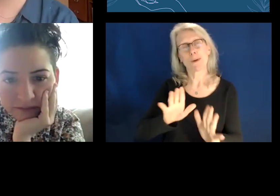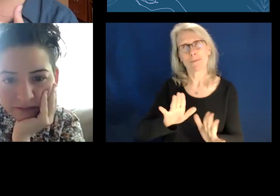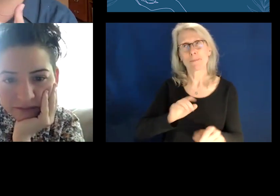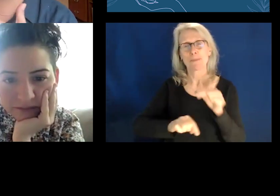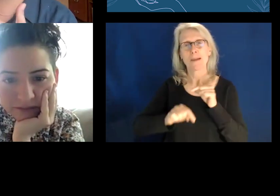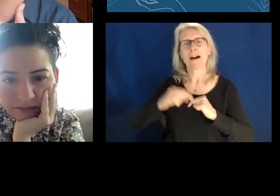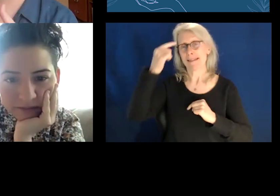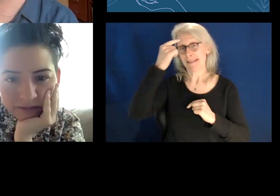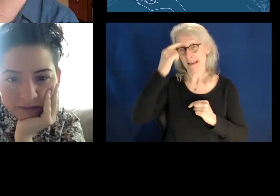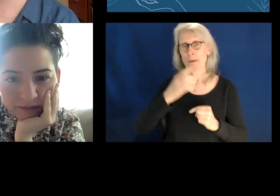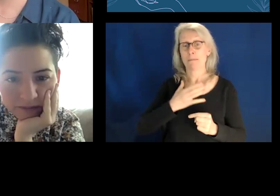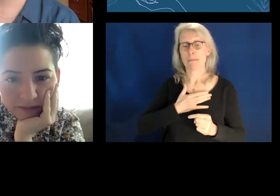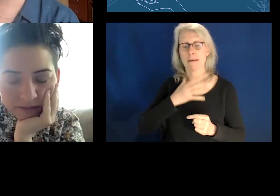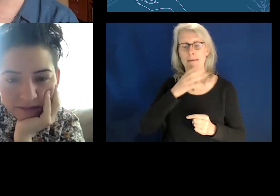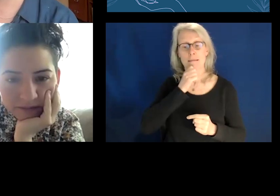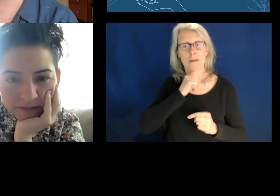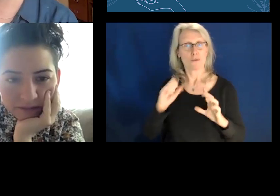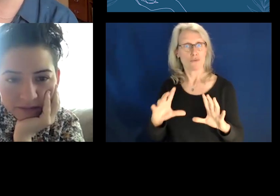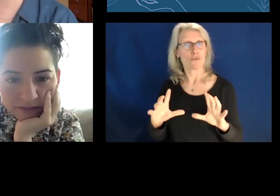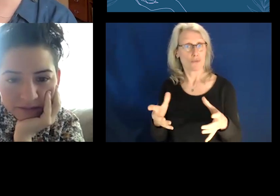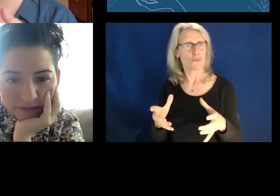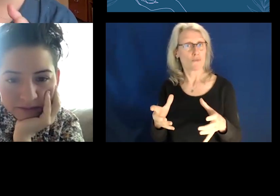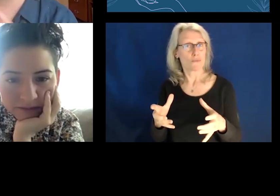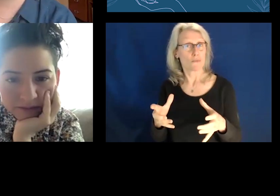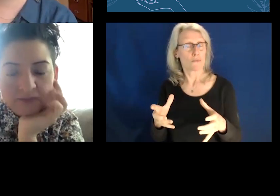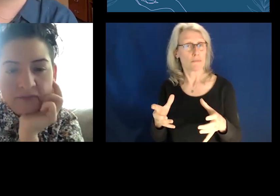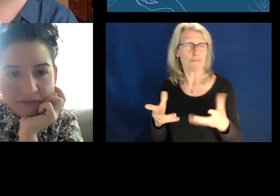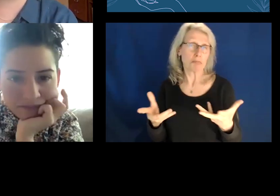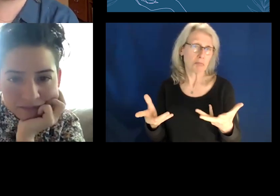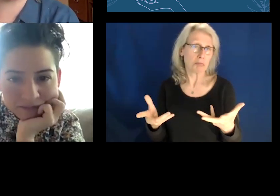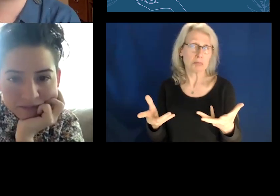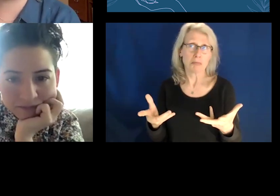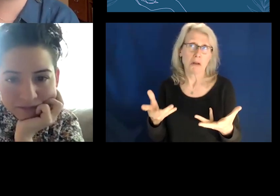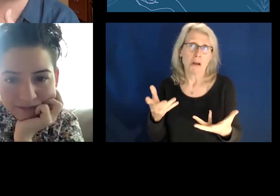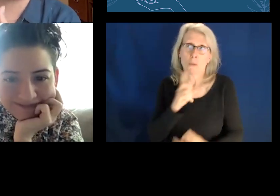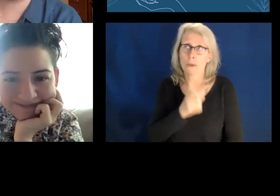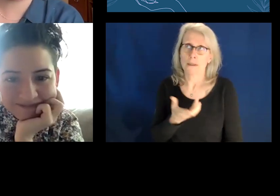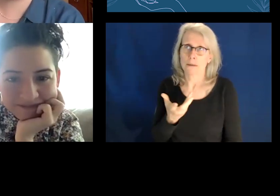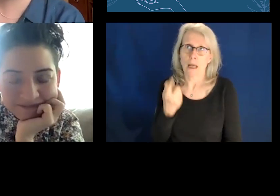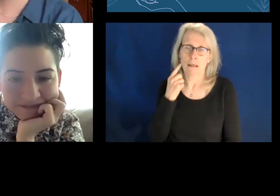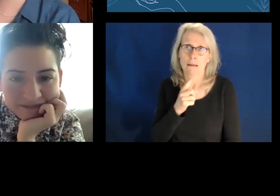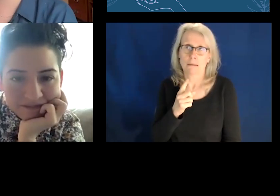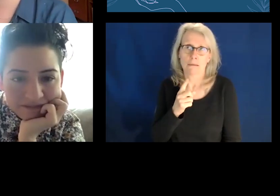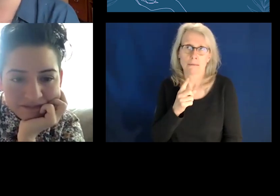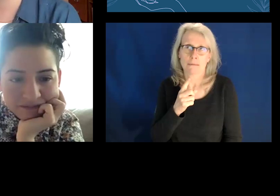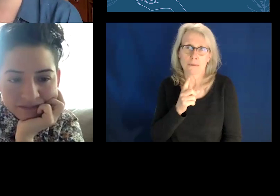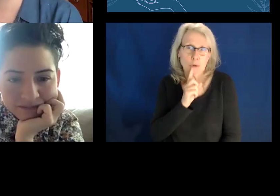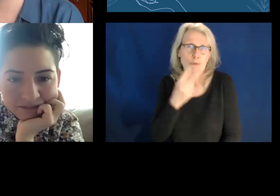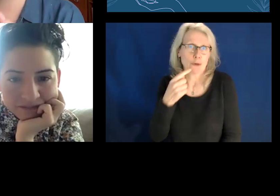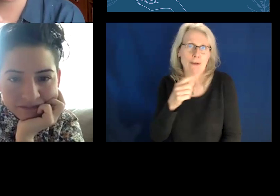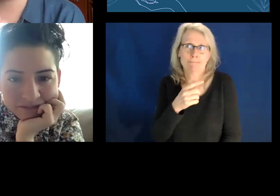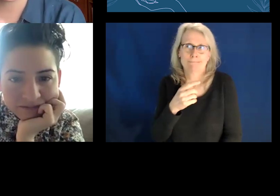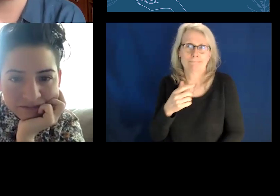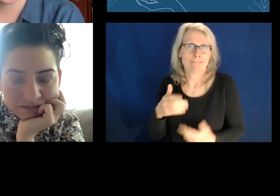true of my generation. And it's actually true of probably subsequent generations as well.